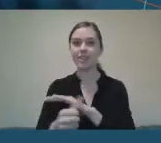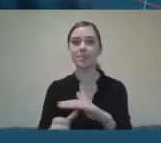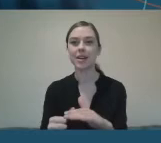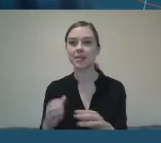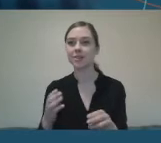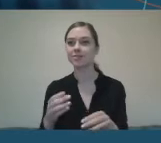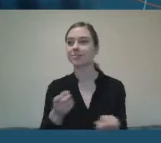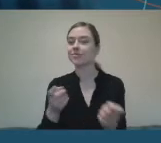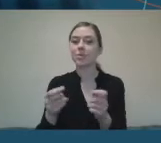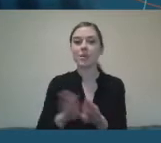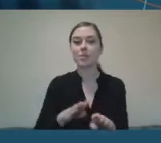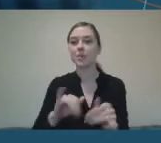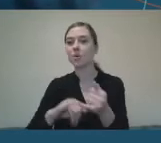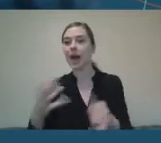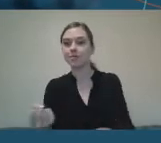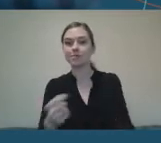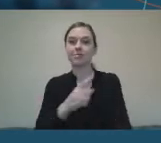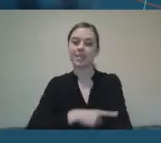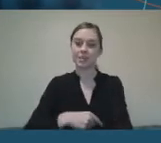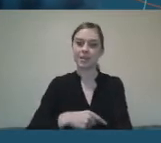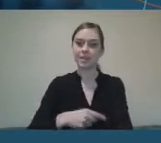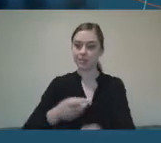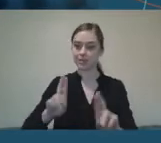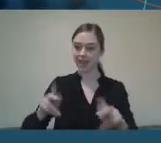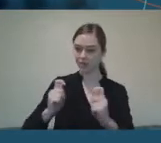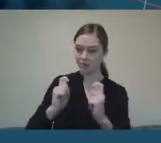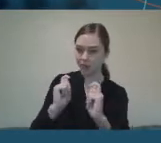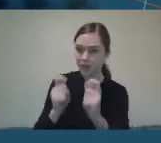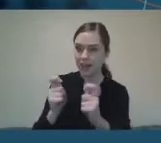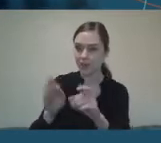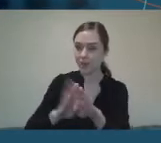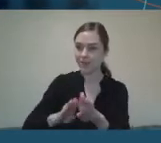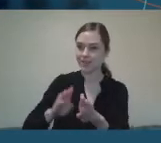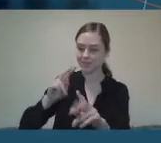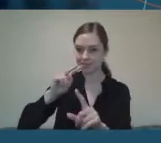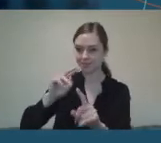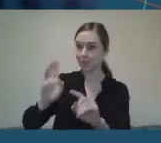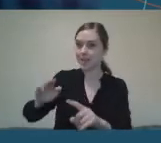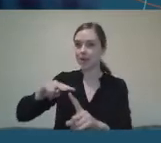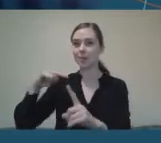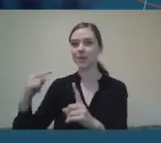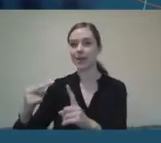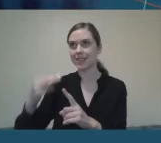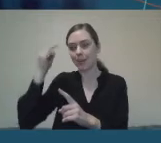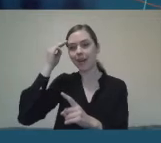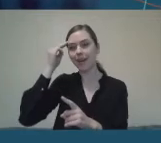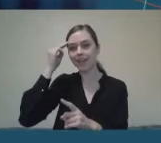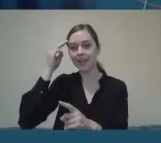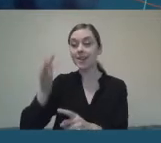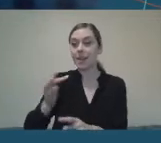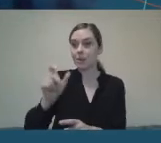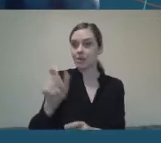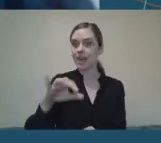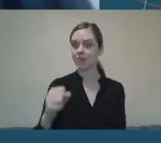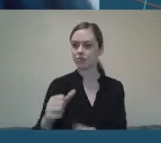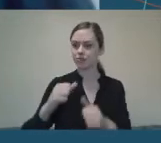with disabilities, and therefore we can train them in a basketball senses. And then if it's someone who has great basketball skills and